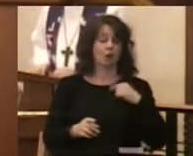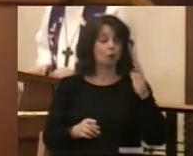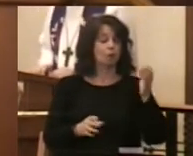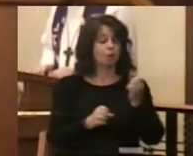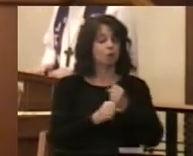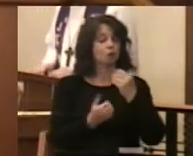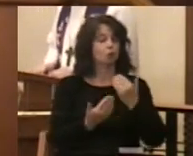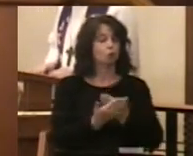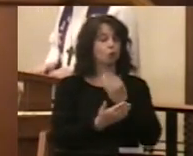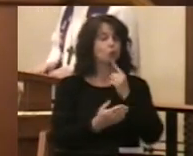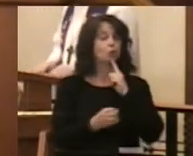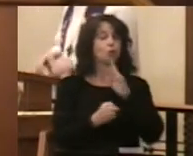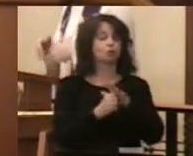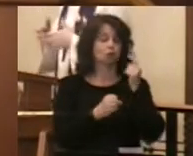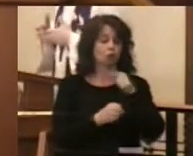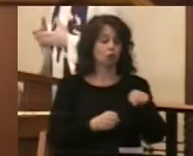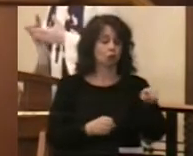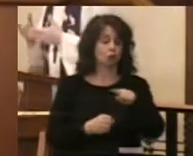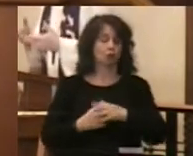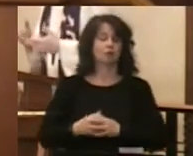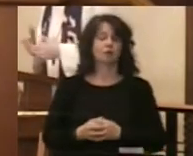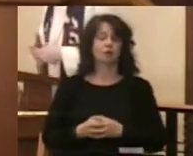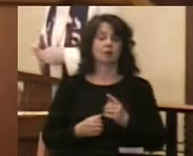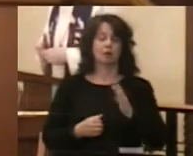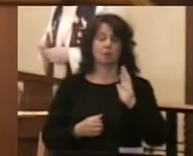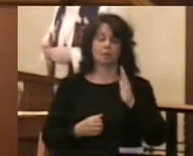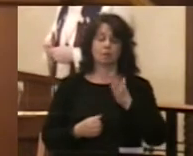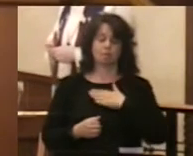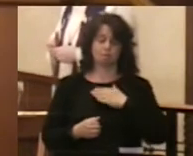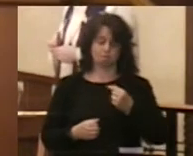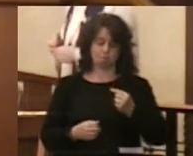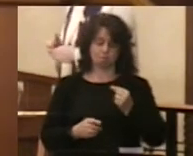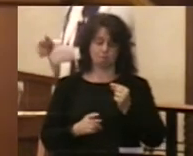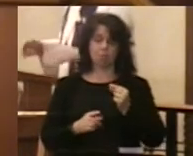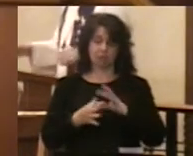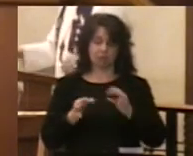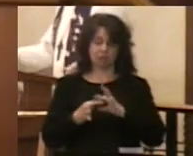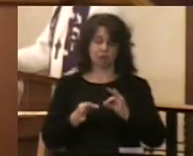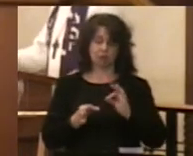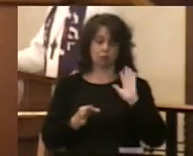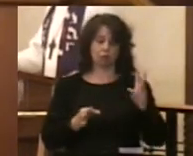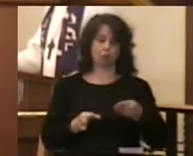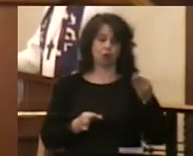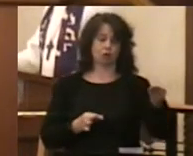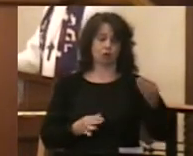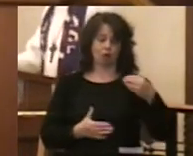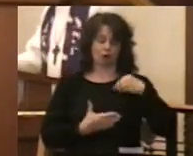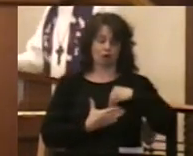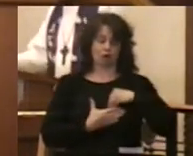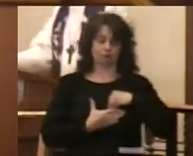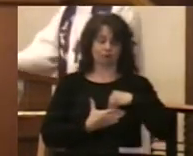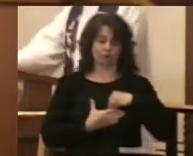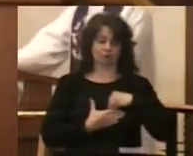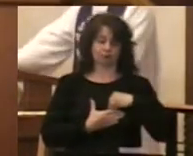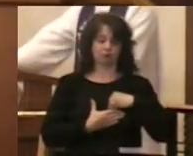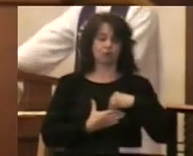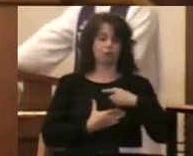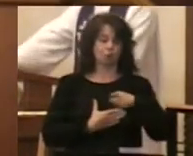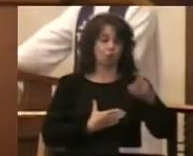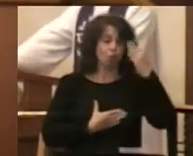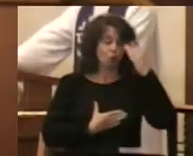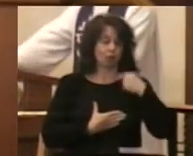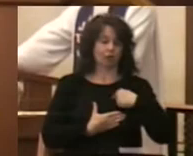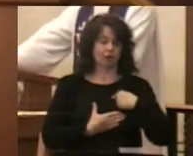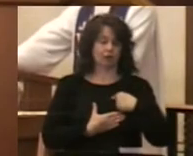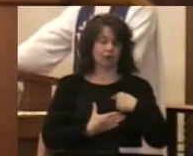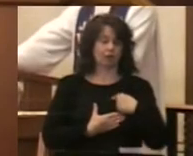you. I will put my word in your heart, and you will know me from the least of you to